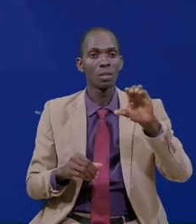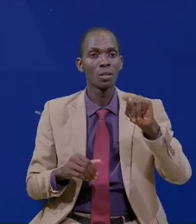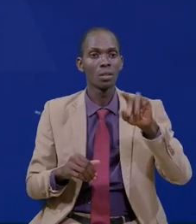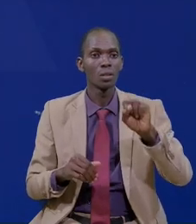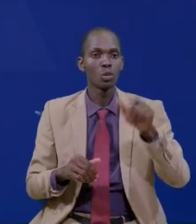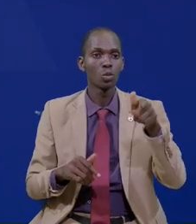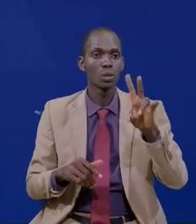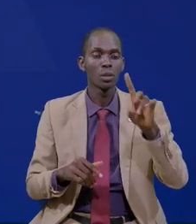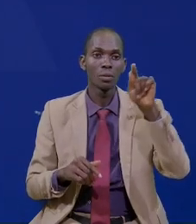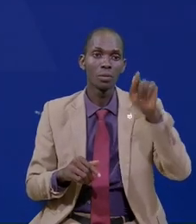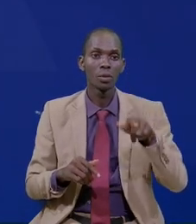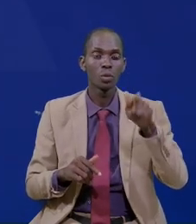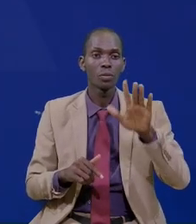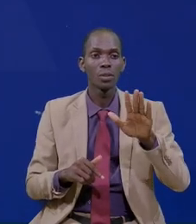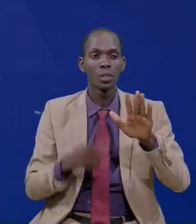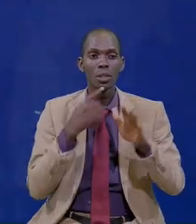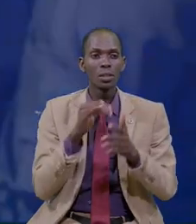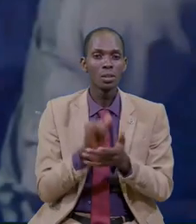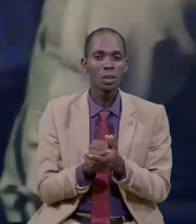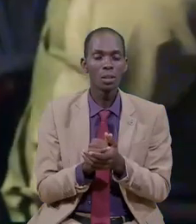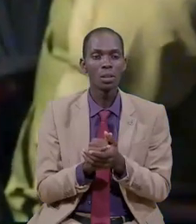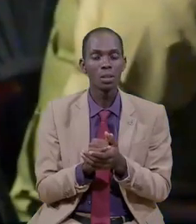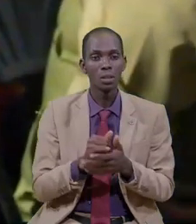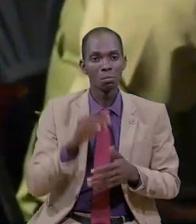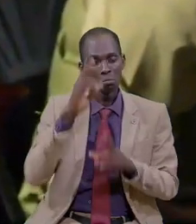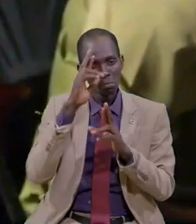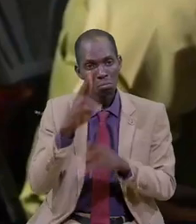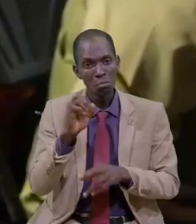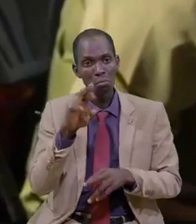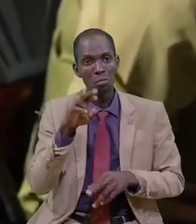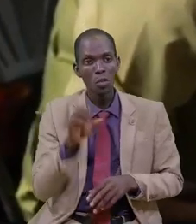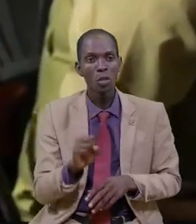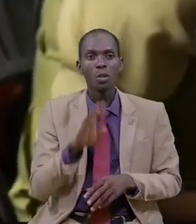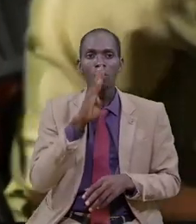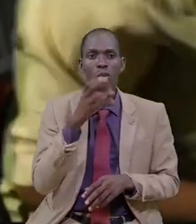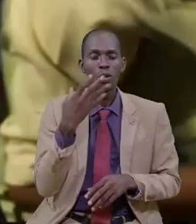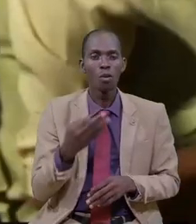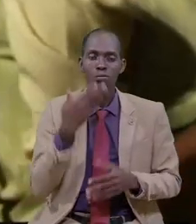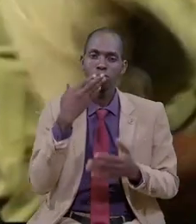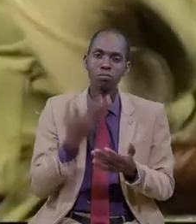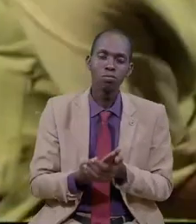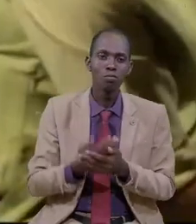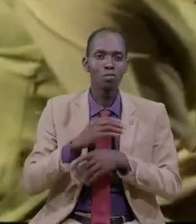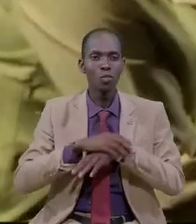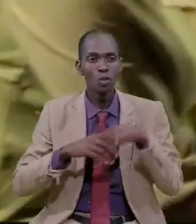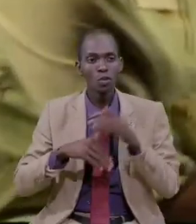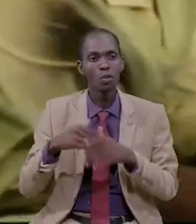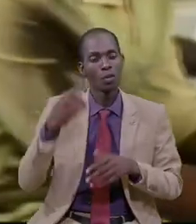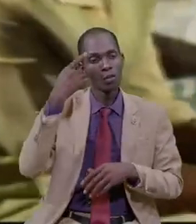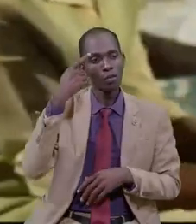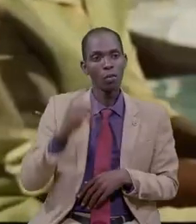Acts 27:25. Wherefore, sirs, be of good cheer, for I believe God that it shall